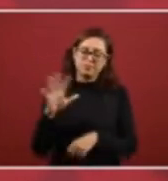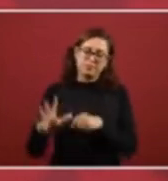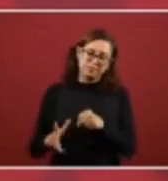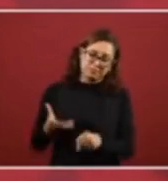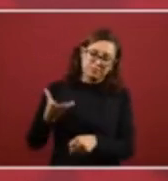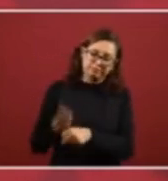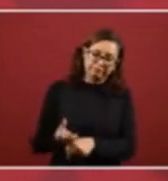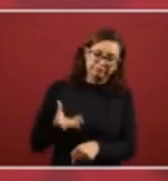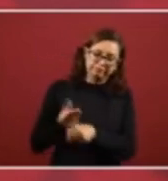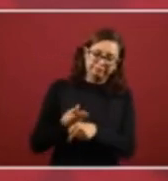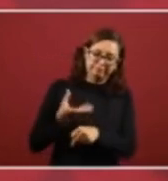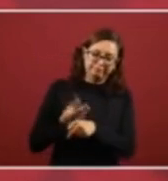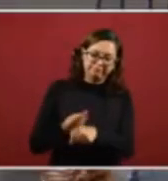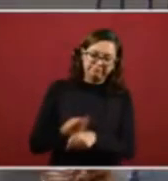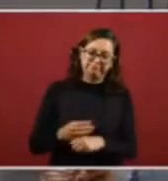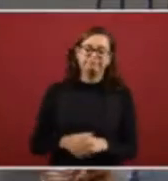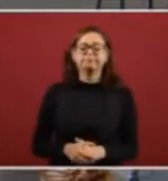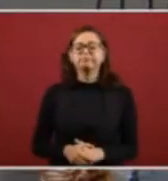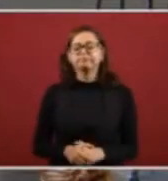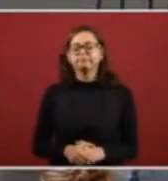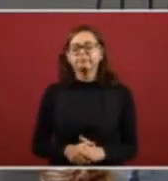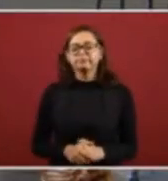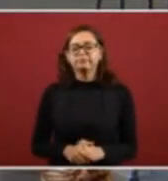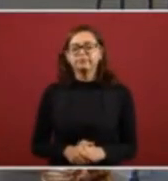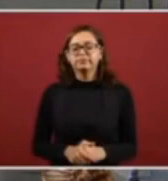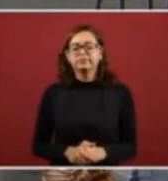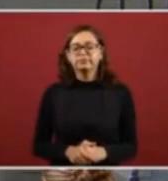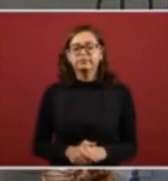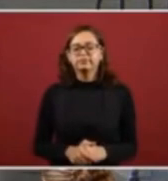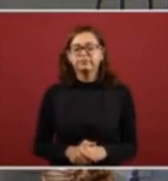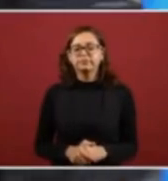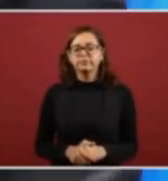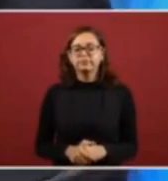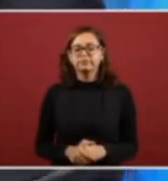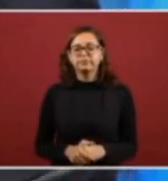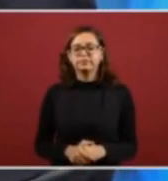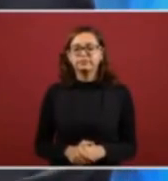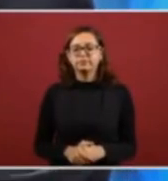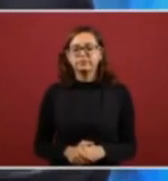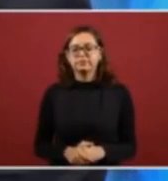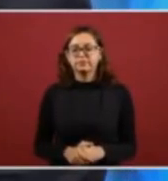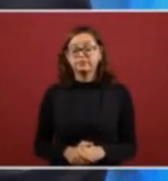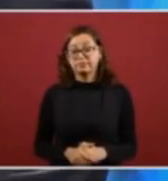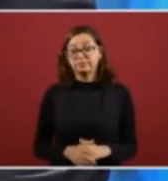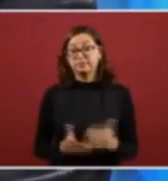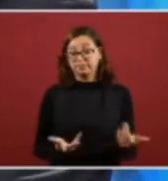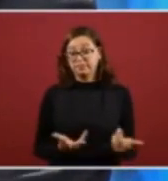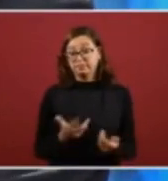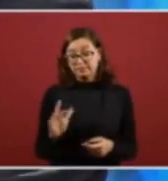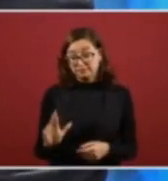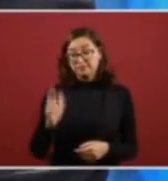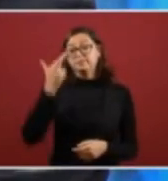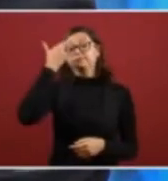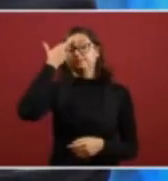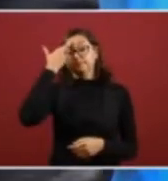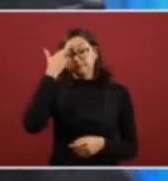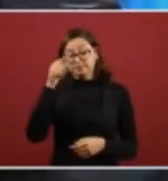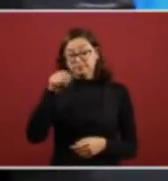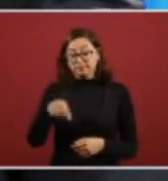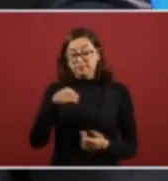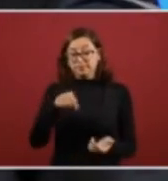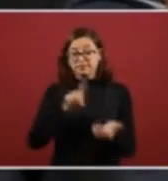after the gas is gone, then they will be able to repair that duct. And remember that the complexity